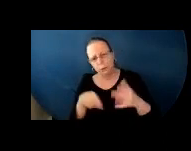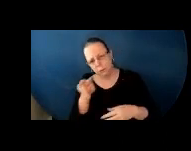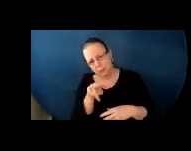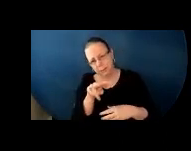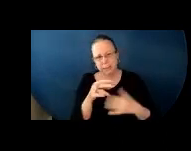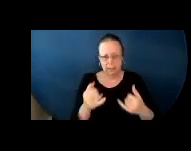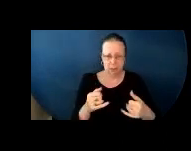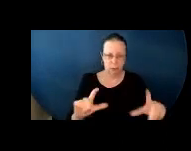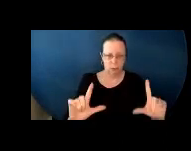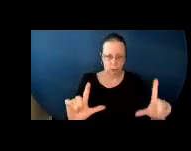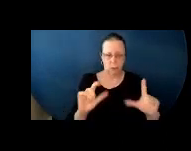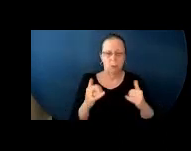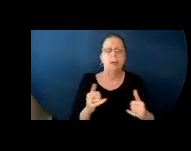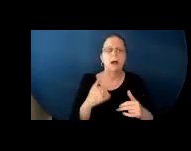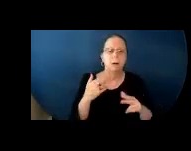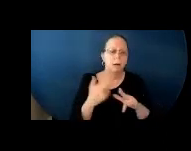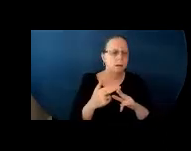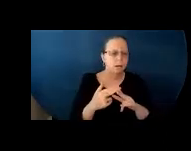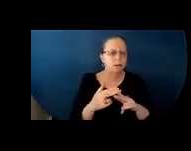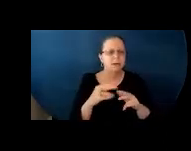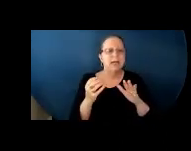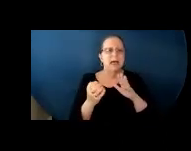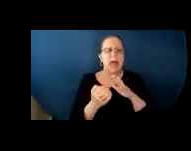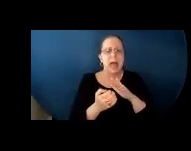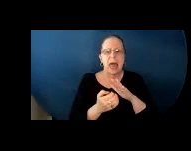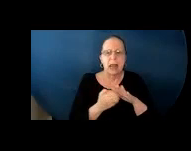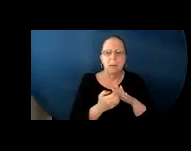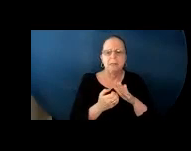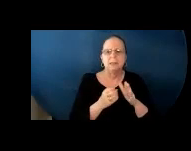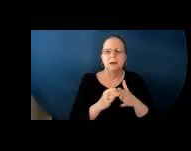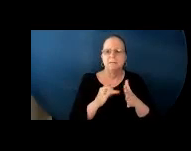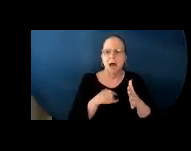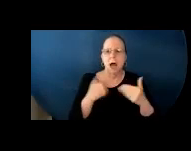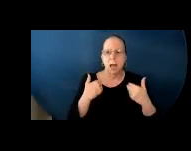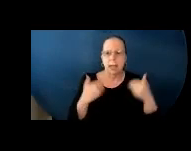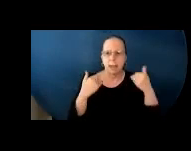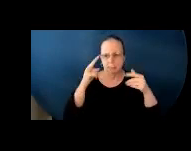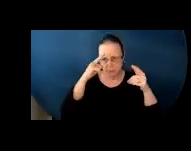what I call the elements of I'm determined. And so,